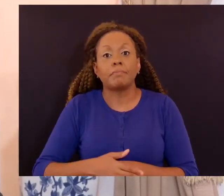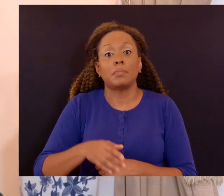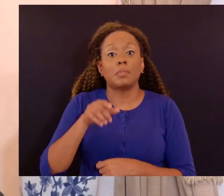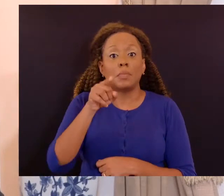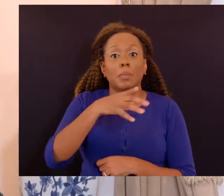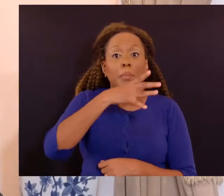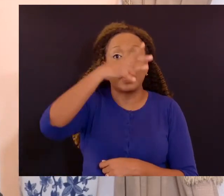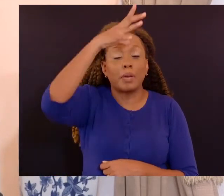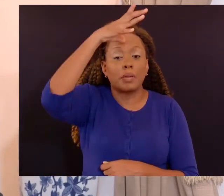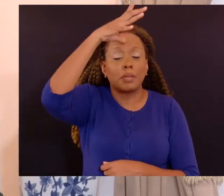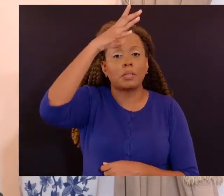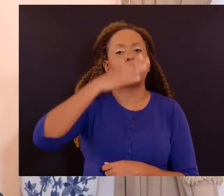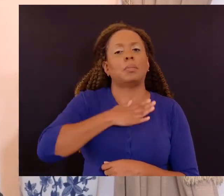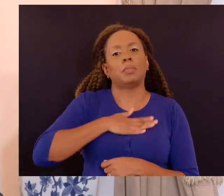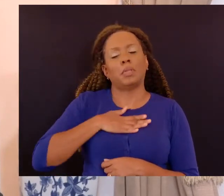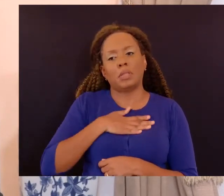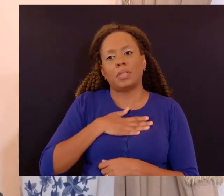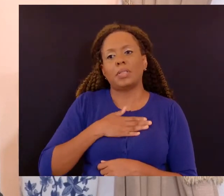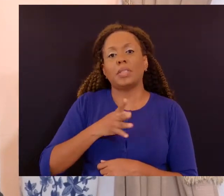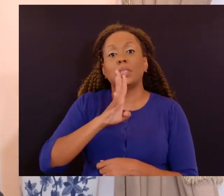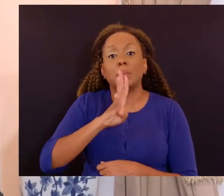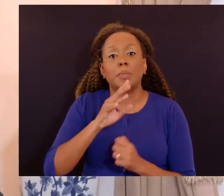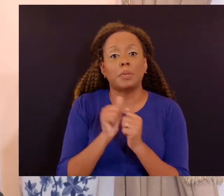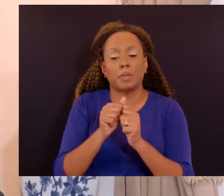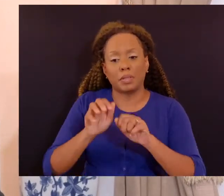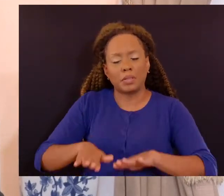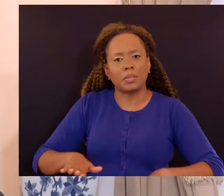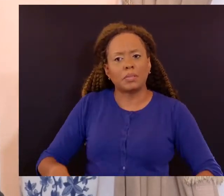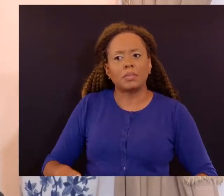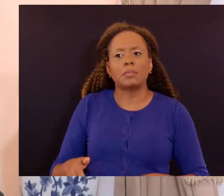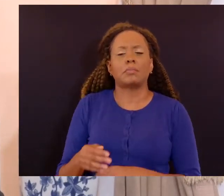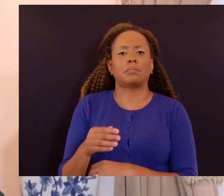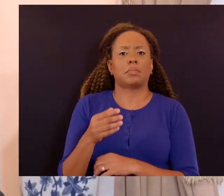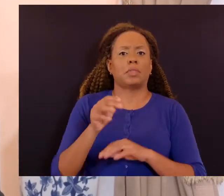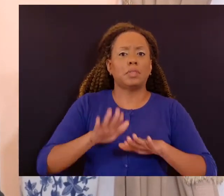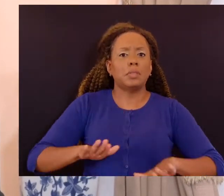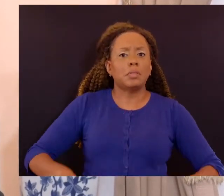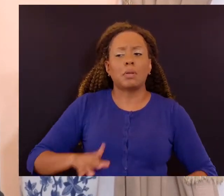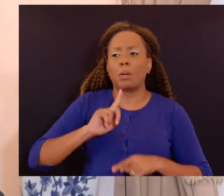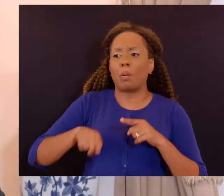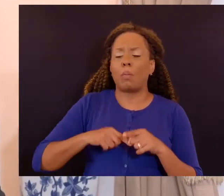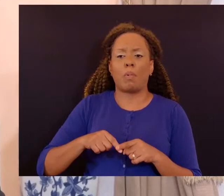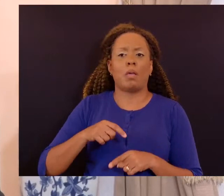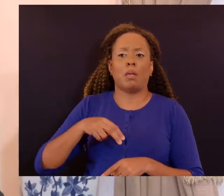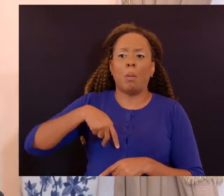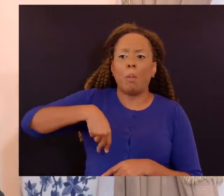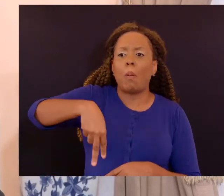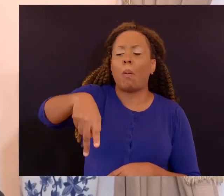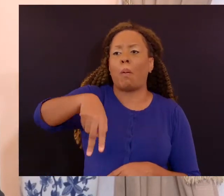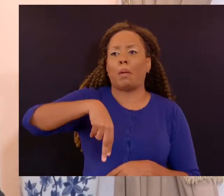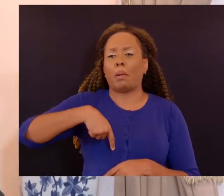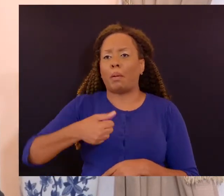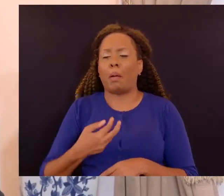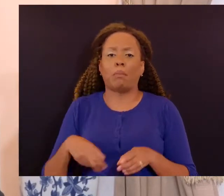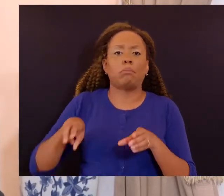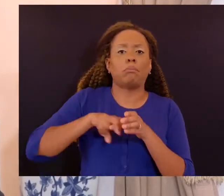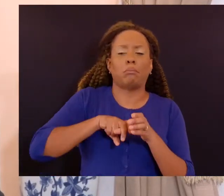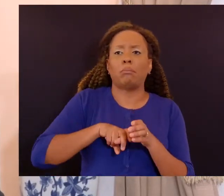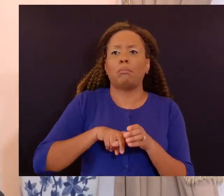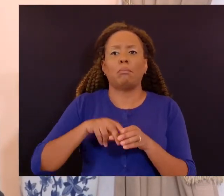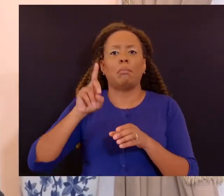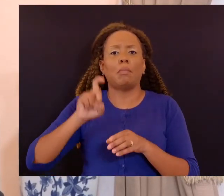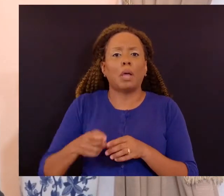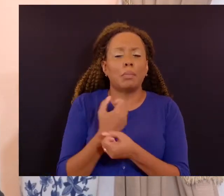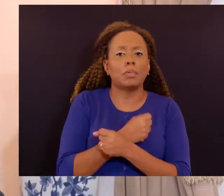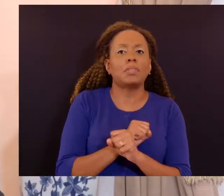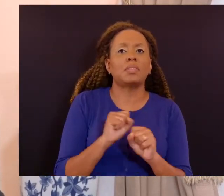to help us to reinforce the safety protocols and to remind students that, you know, we are doing this for them and to try to ensure that